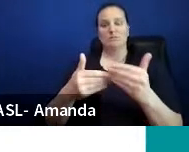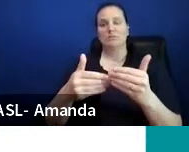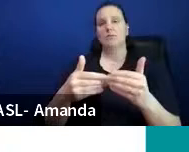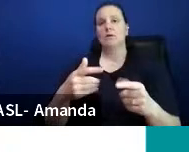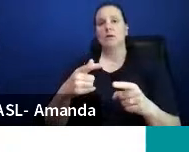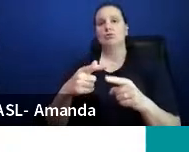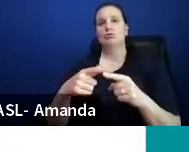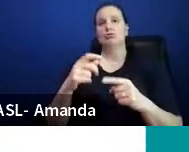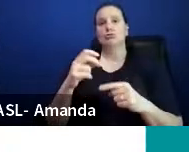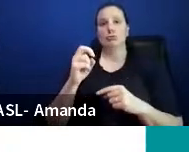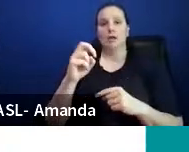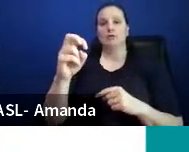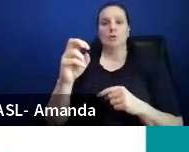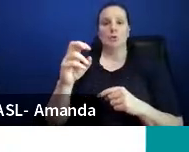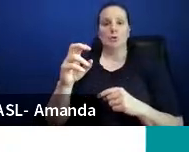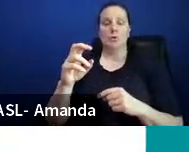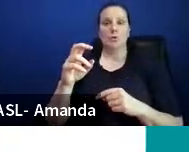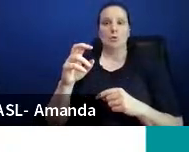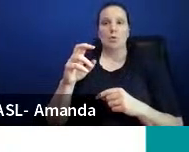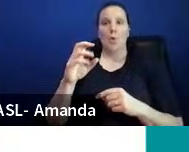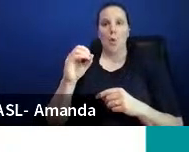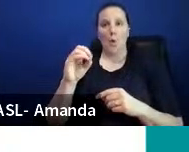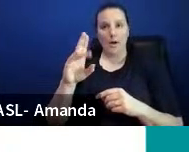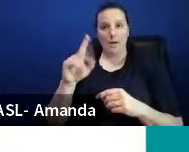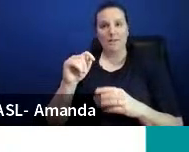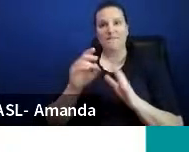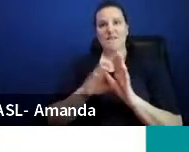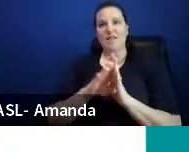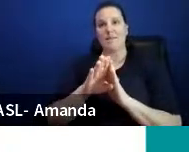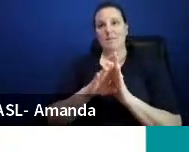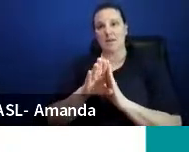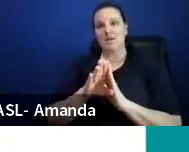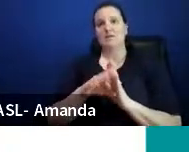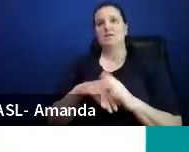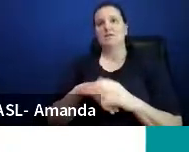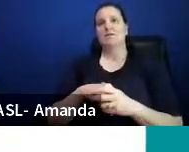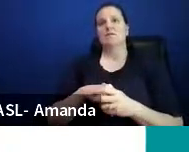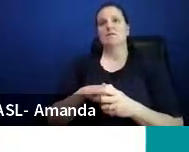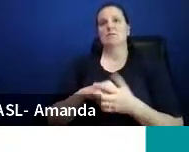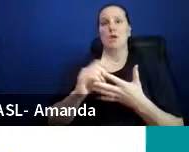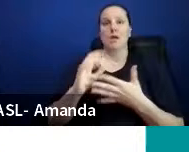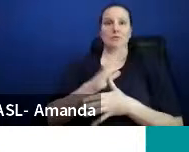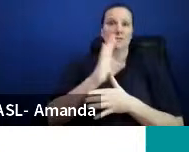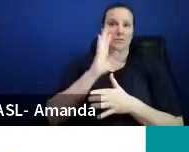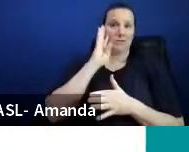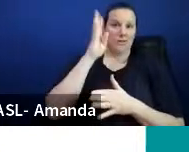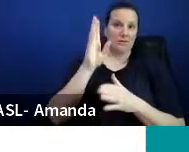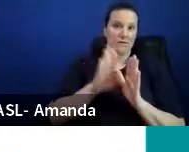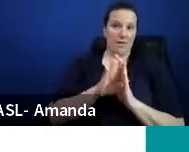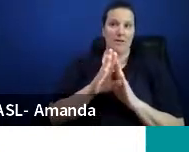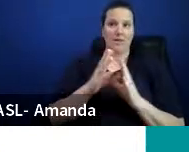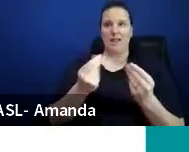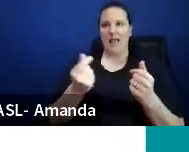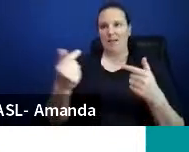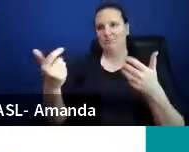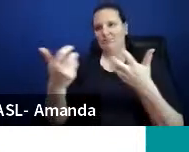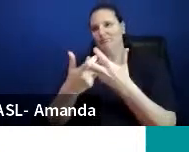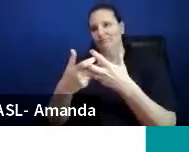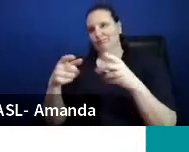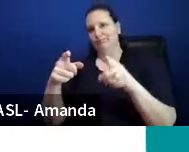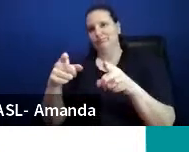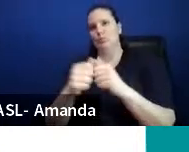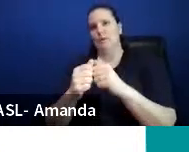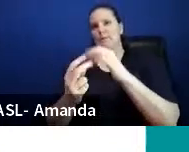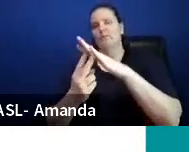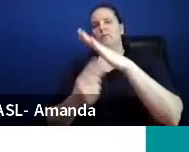transit-oriented development, as well as prioritize innovative developments on the land adjacent to the bridge, with